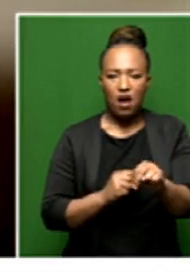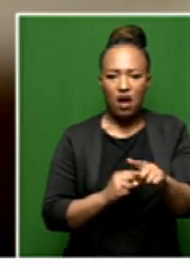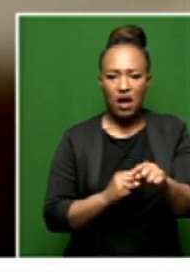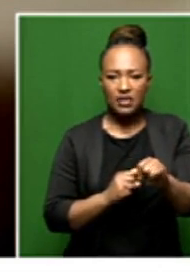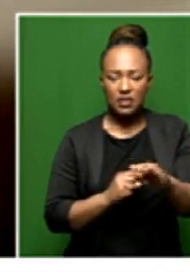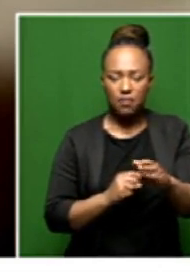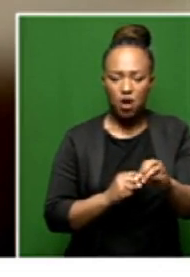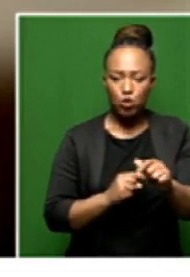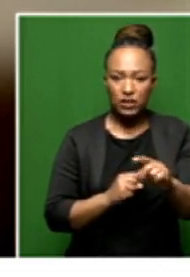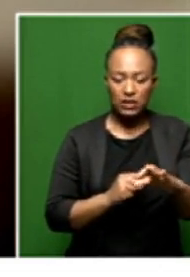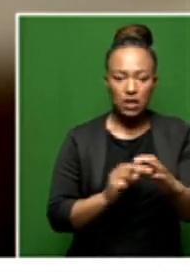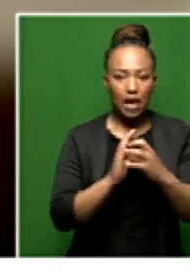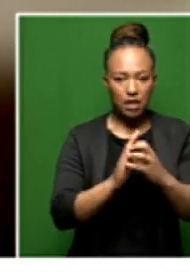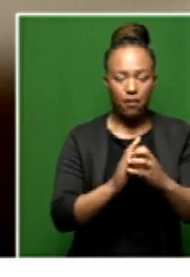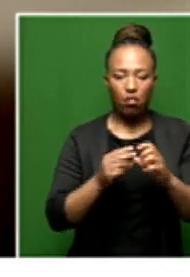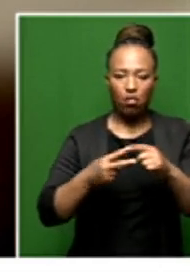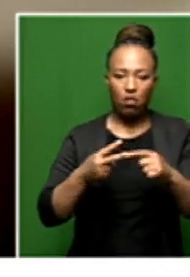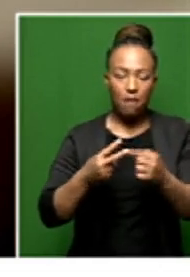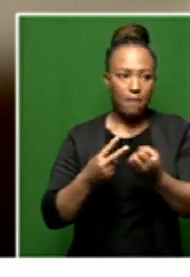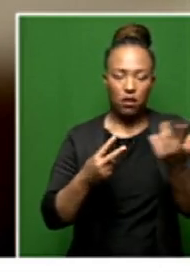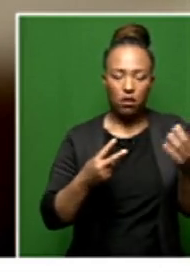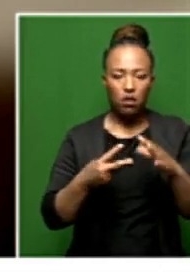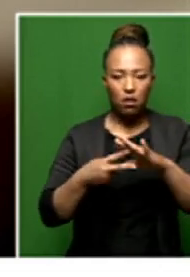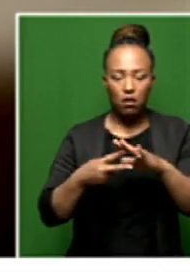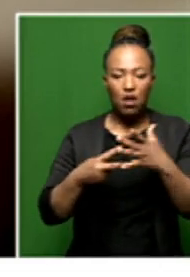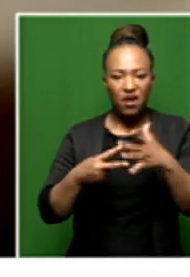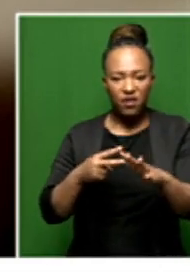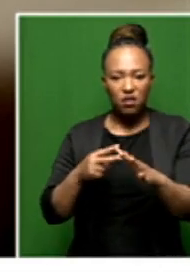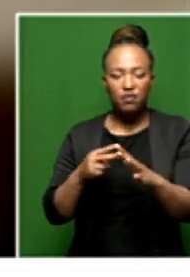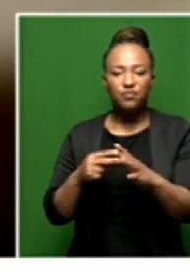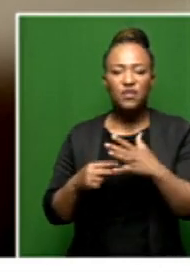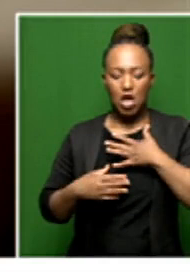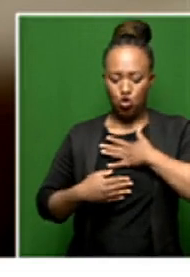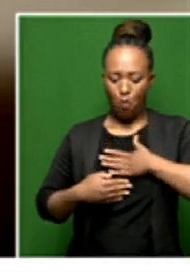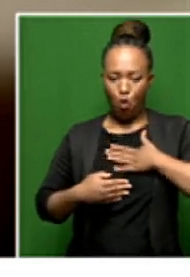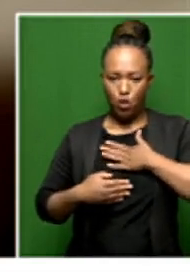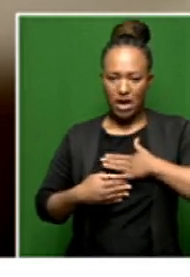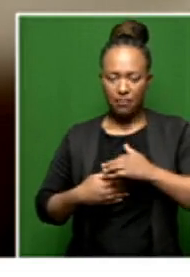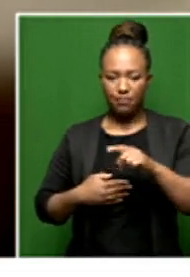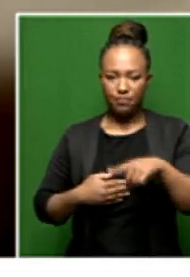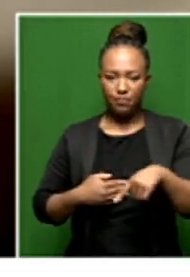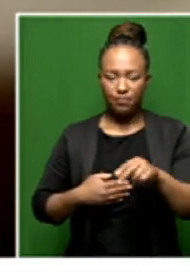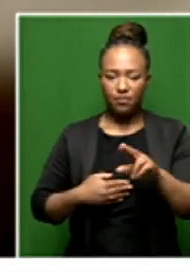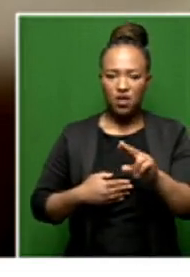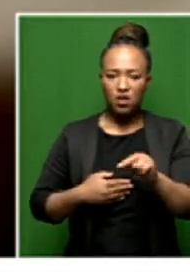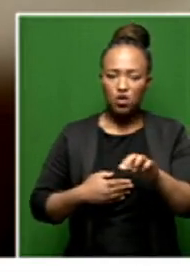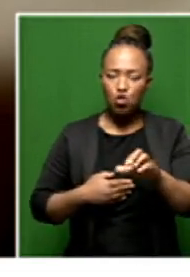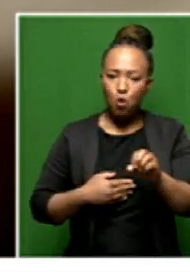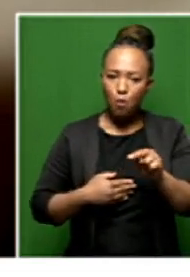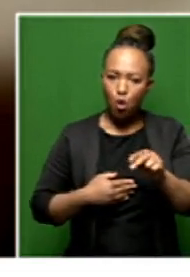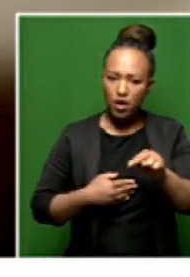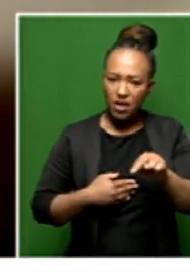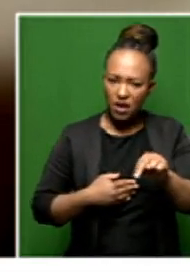just an example. We have a lot of examples. So, for example, I mentioned pneumonia. And the level of